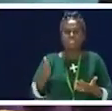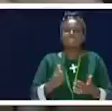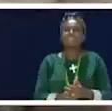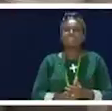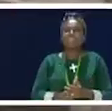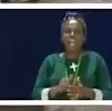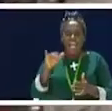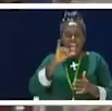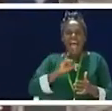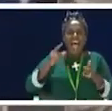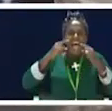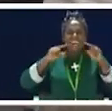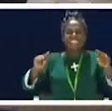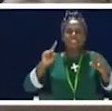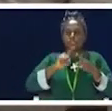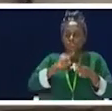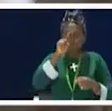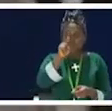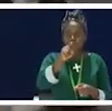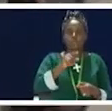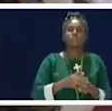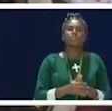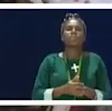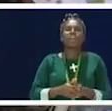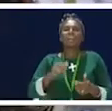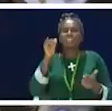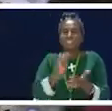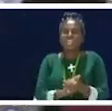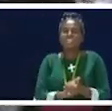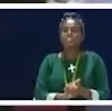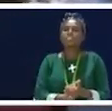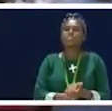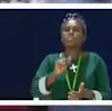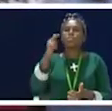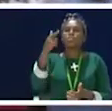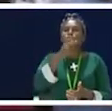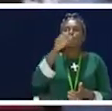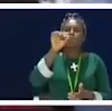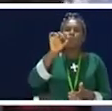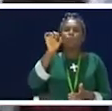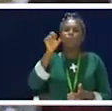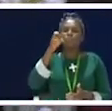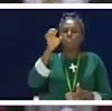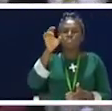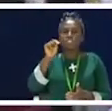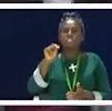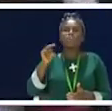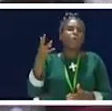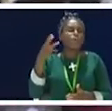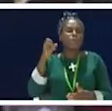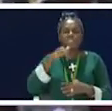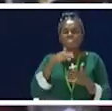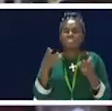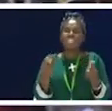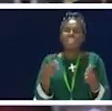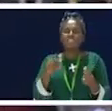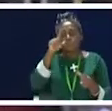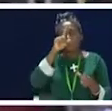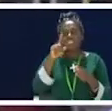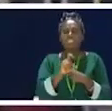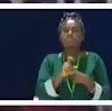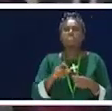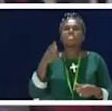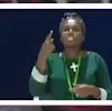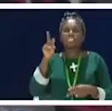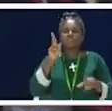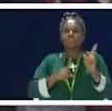May I announce to you that Goshen was in the land of Egypt. The people